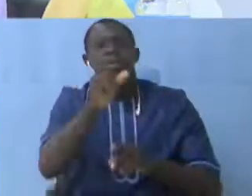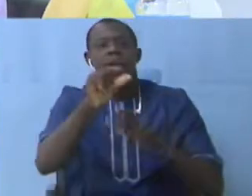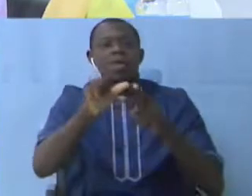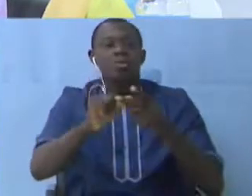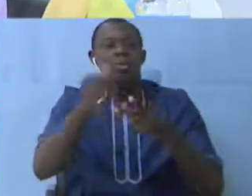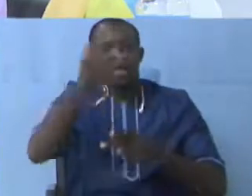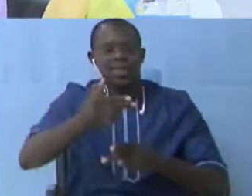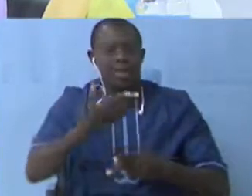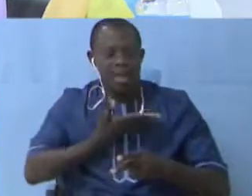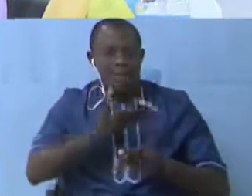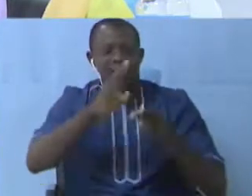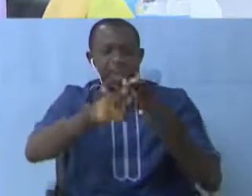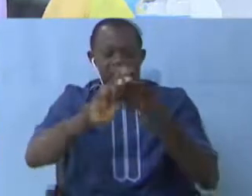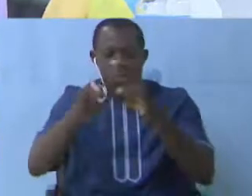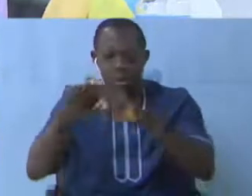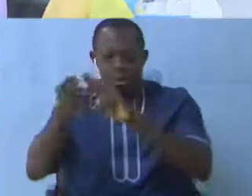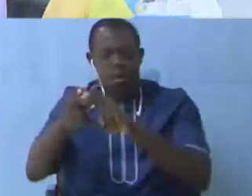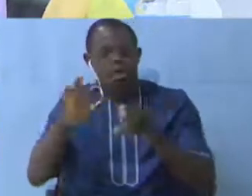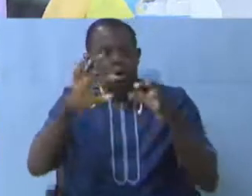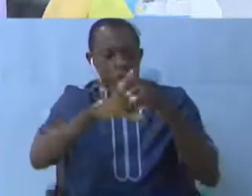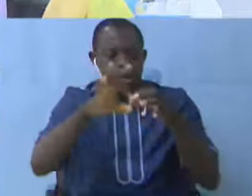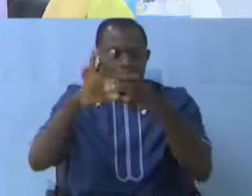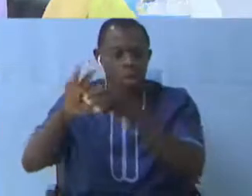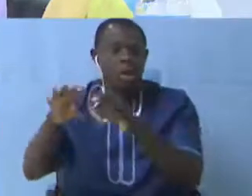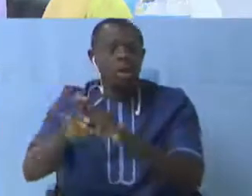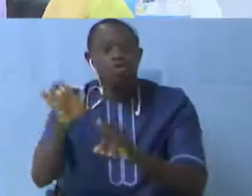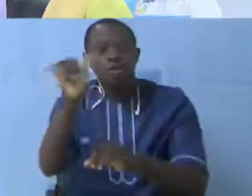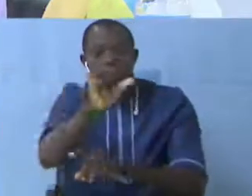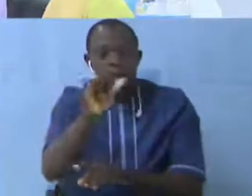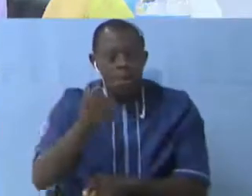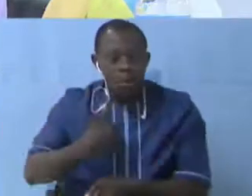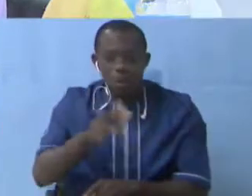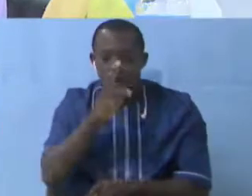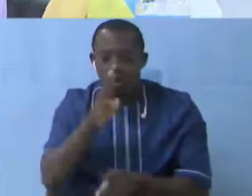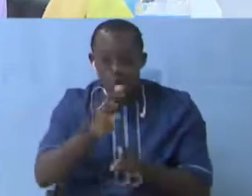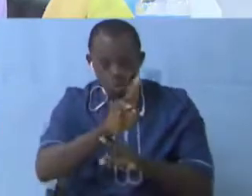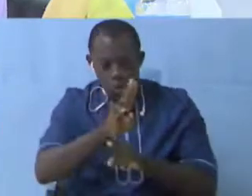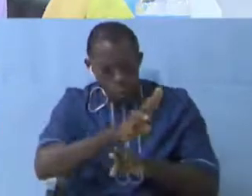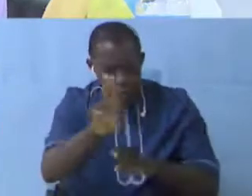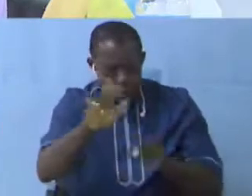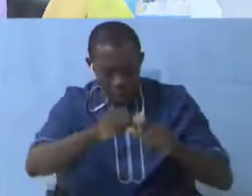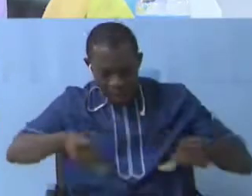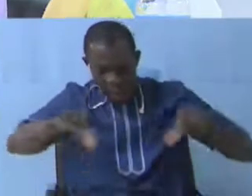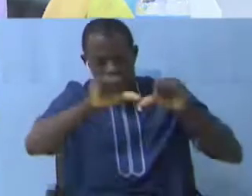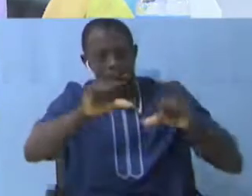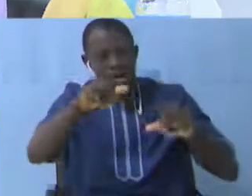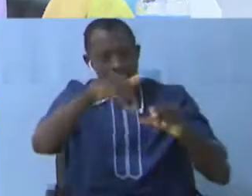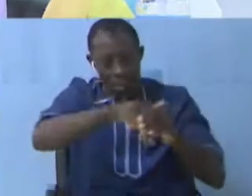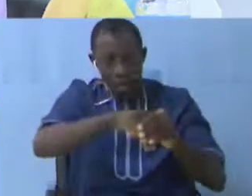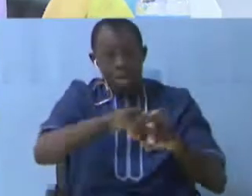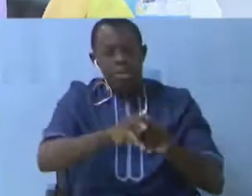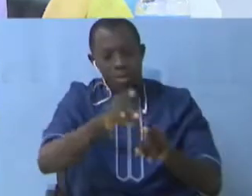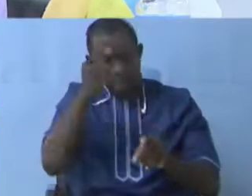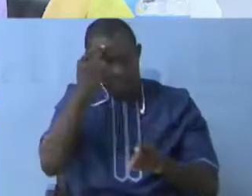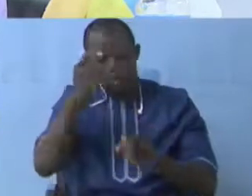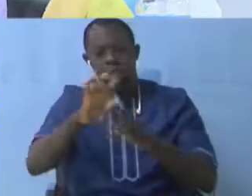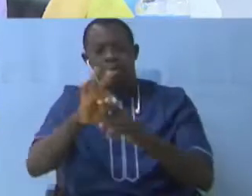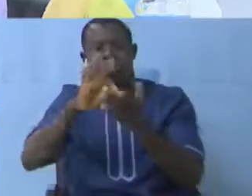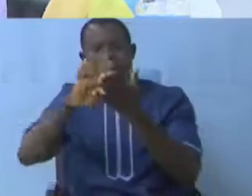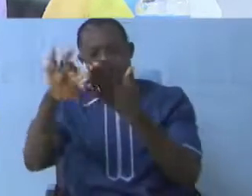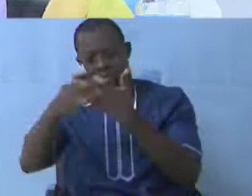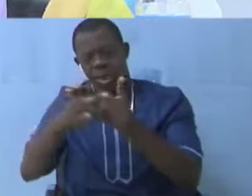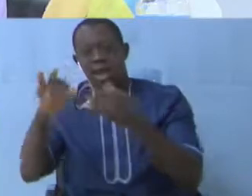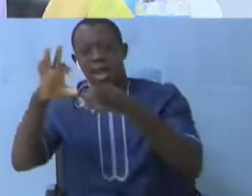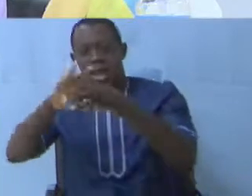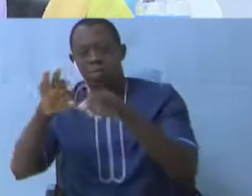the needs of the people who were not included in our mandate. di tamit mbokk na ñeneen ñi nga xam ne ni boole wuñ leen ci